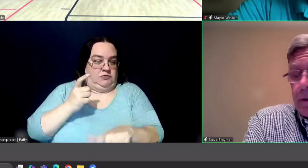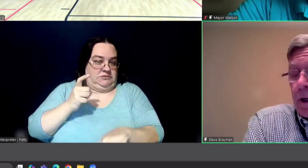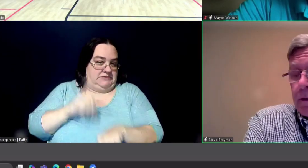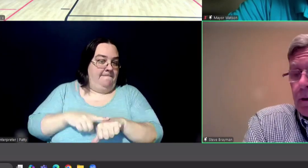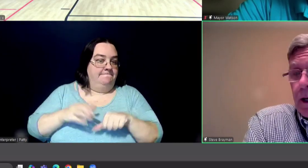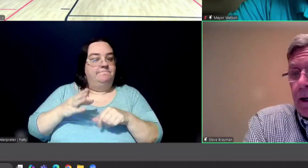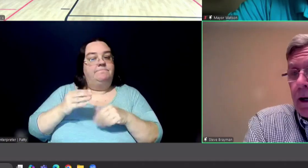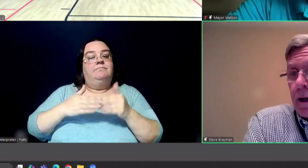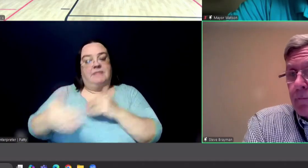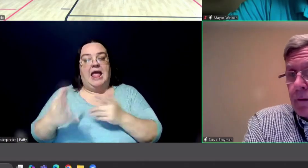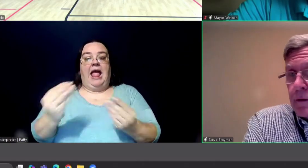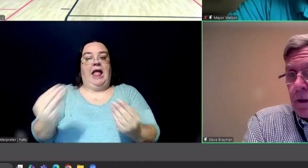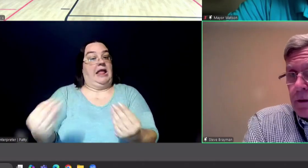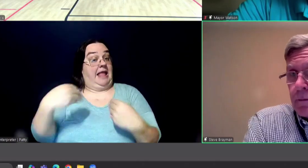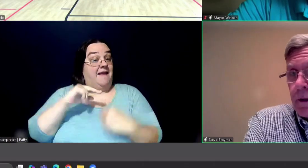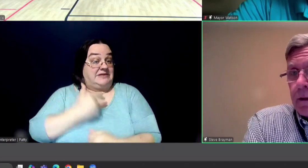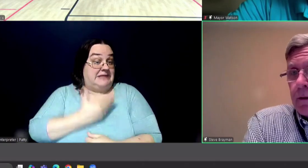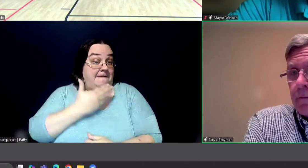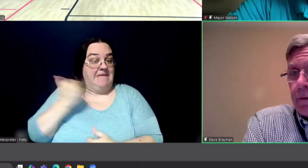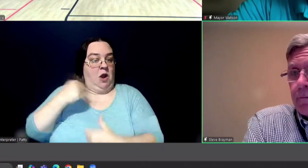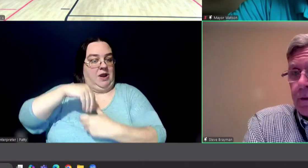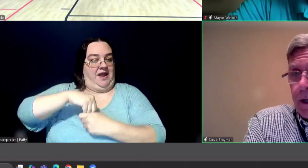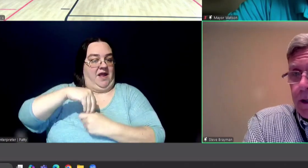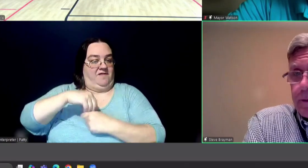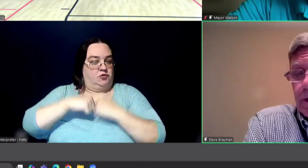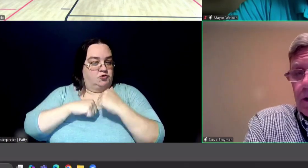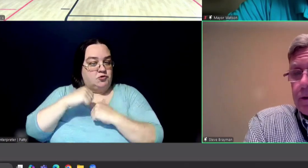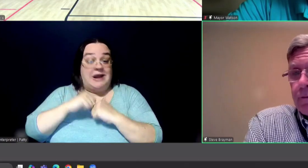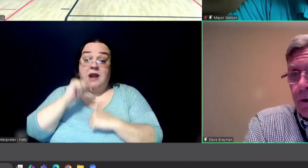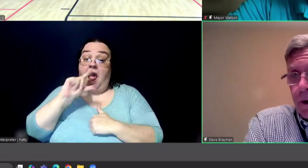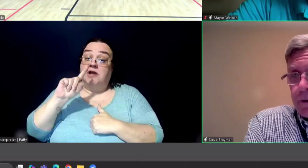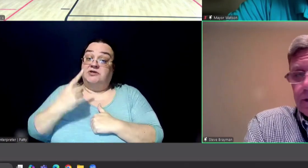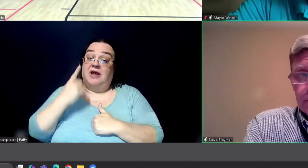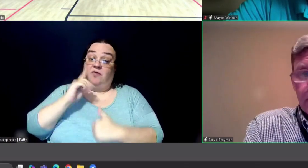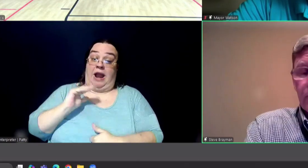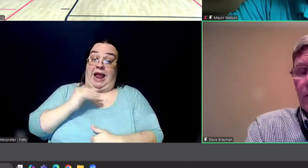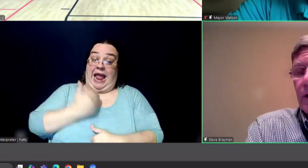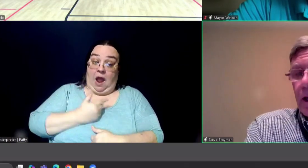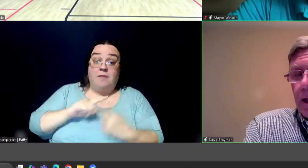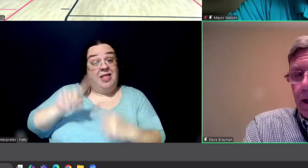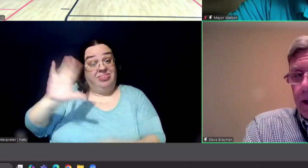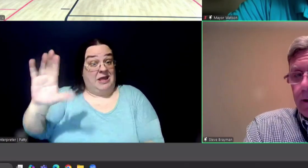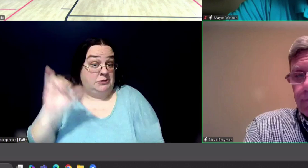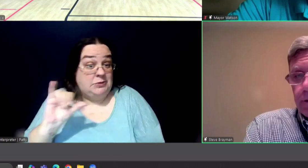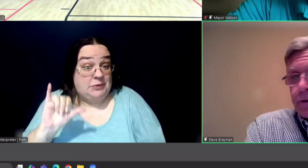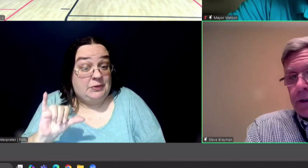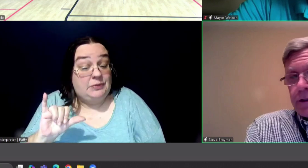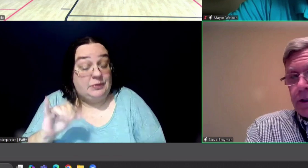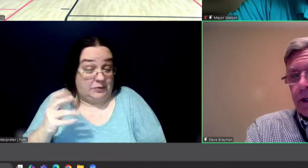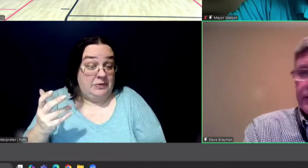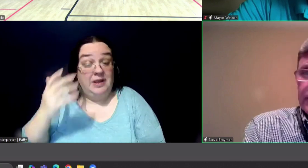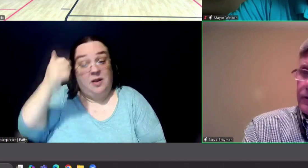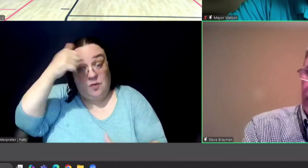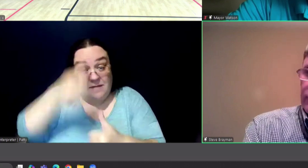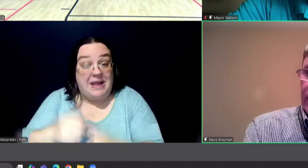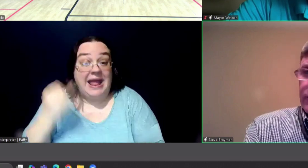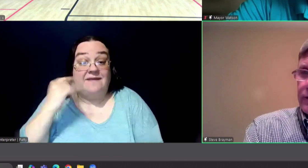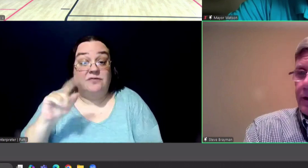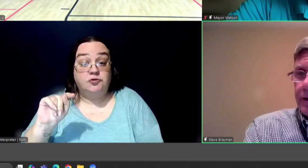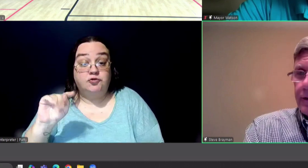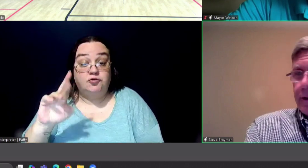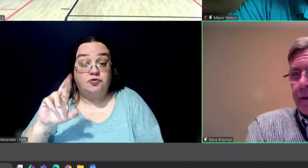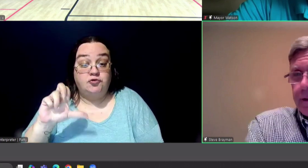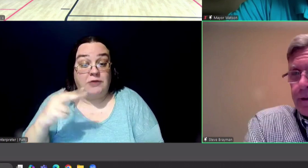give us a better infrastructure, not only for theirs but also for ours. Because remember, if the trench sinks, it's our